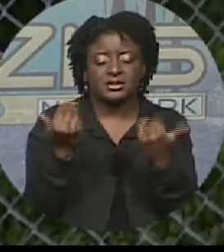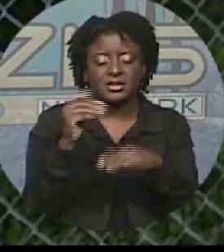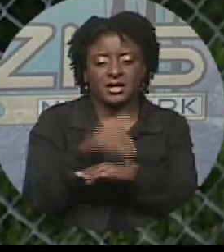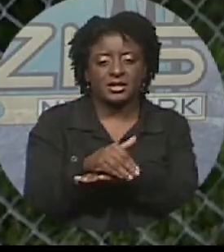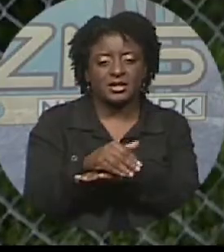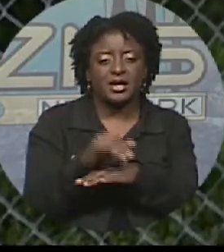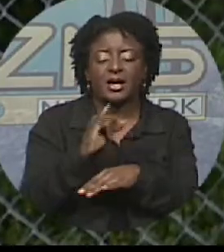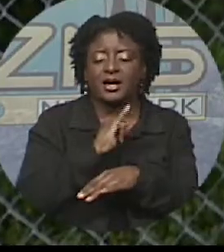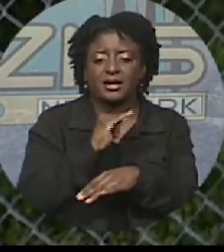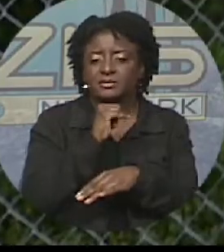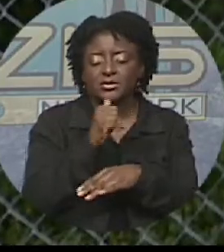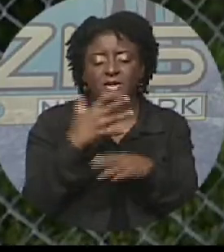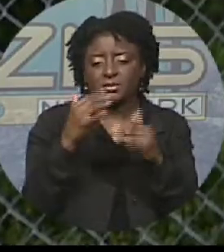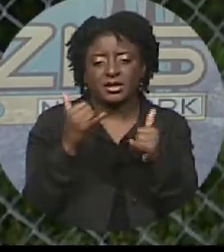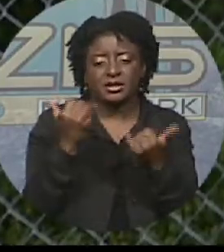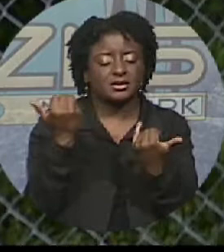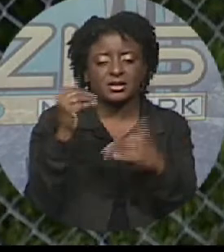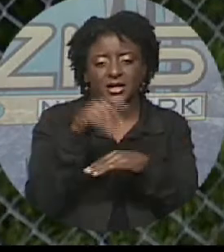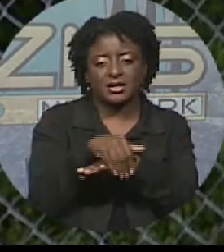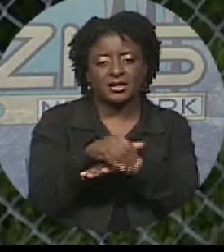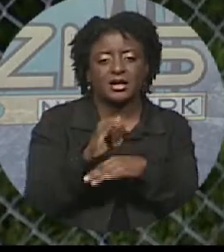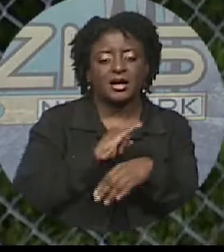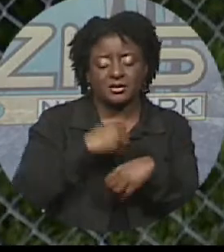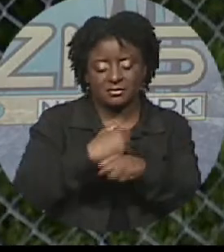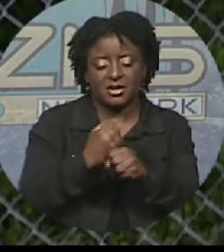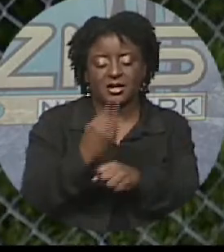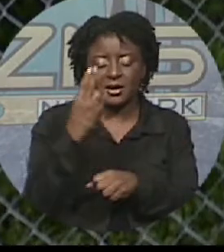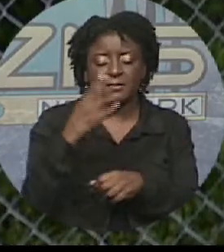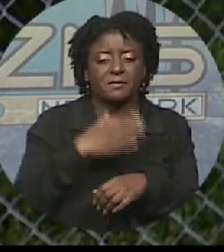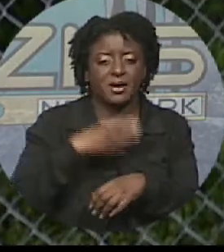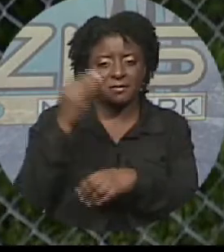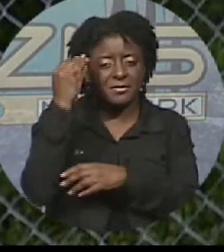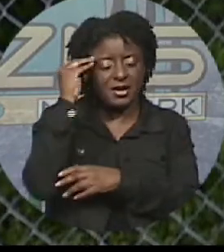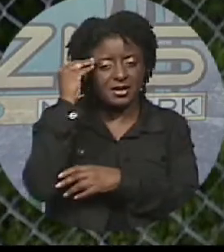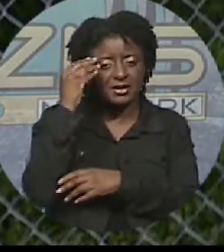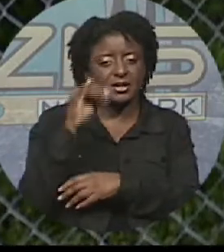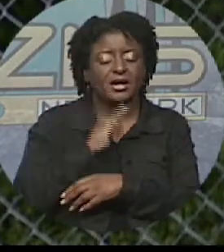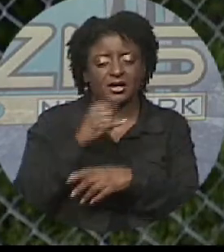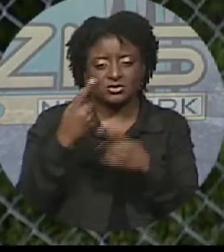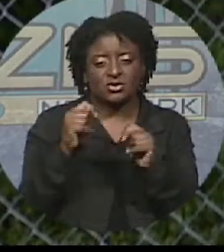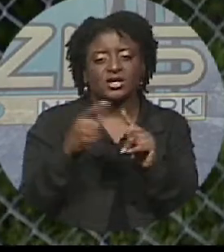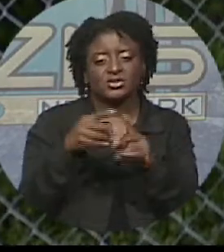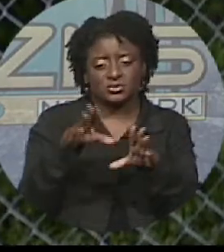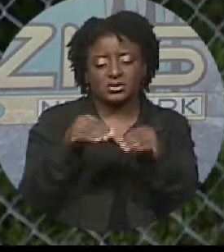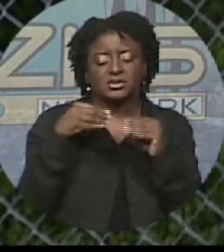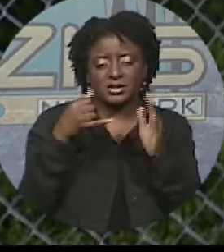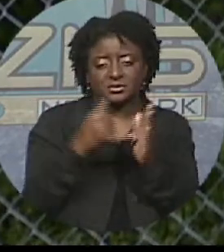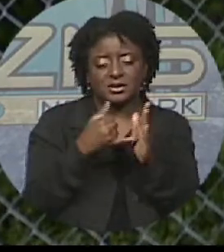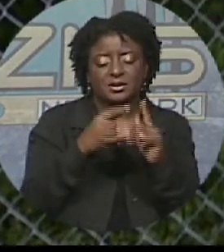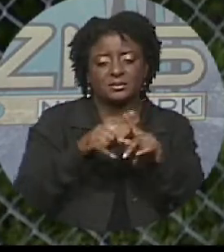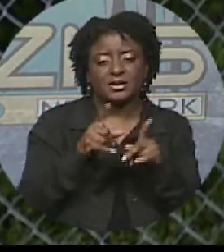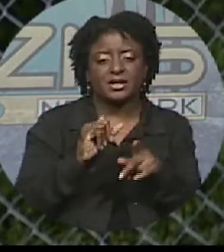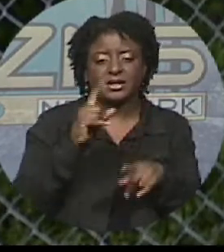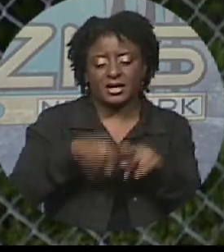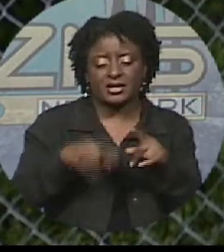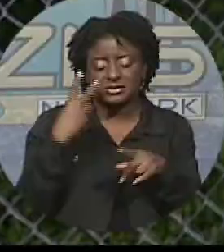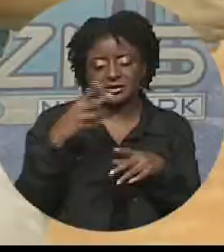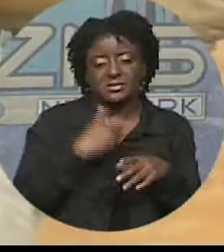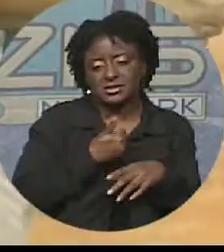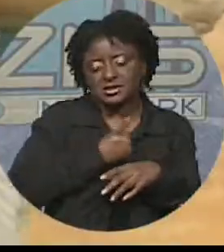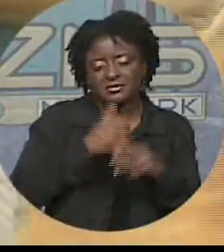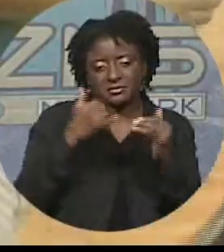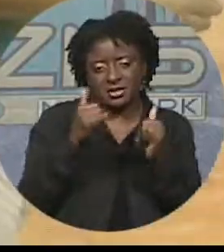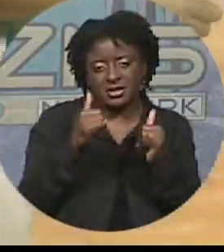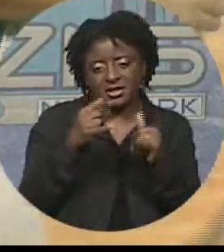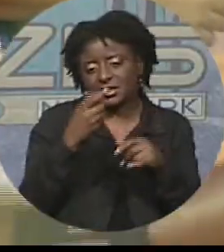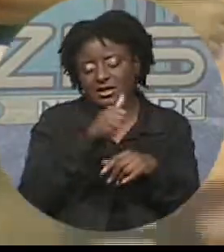clothes, and I made up my mind. This has been something brewing for a little while. I try to put up with it, but it is overwhelming, and I can't see myself playing under these circumstances anymore.